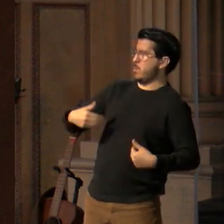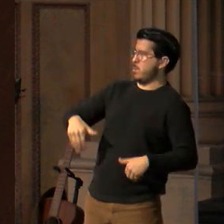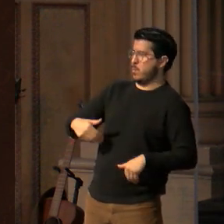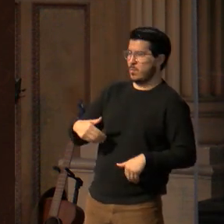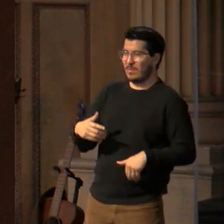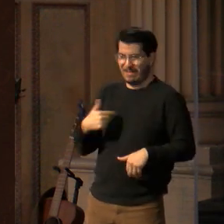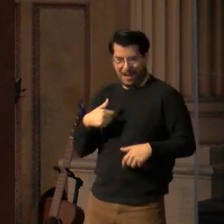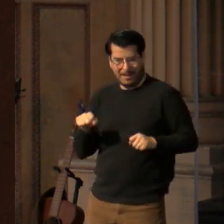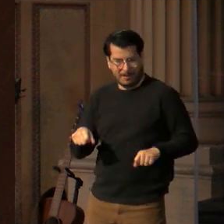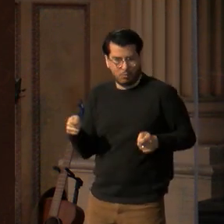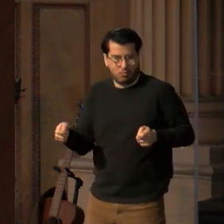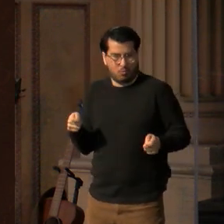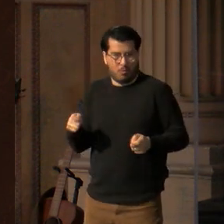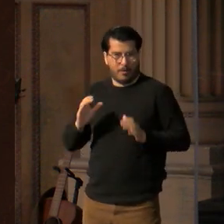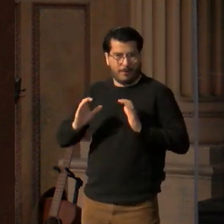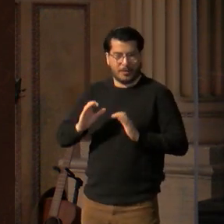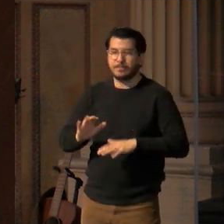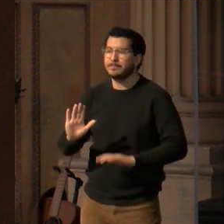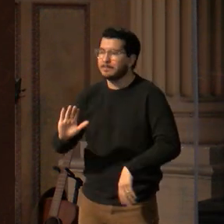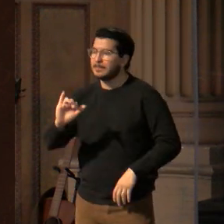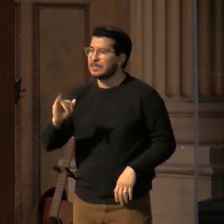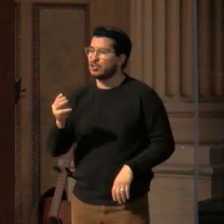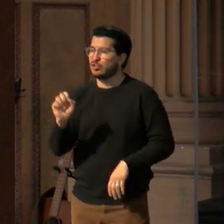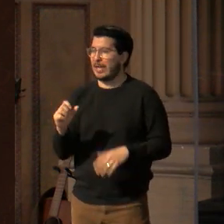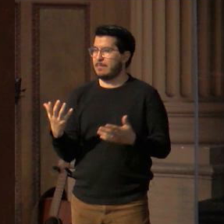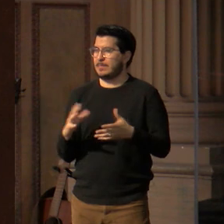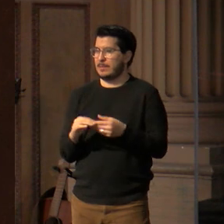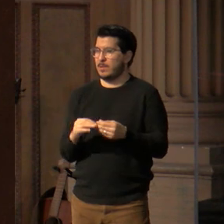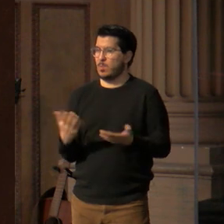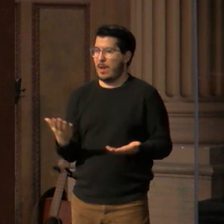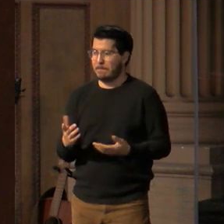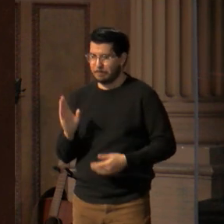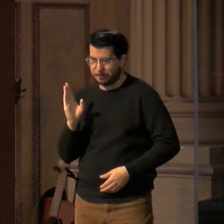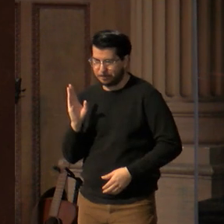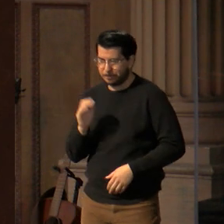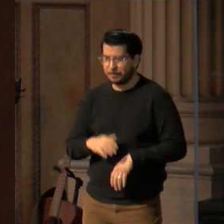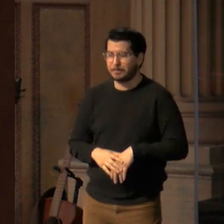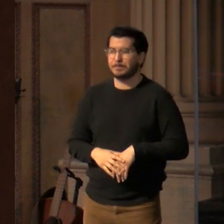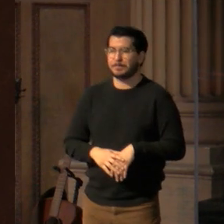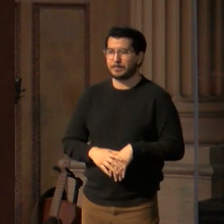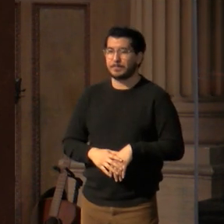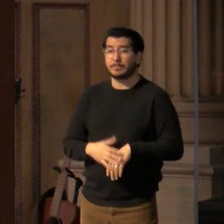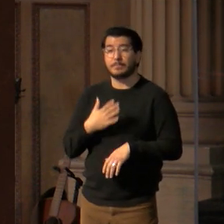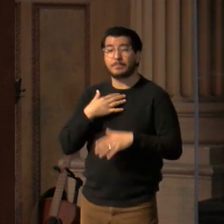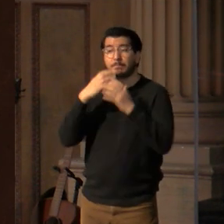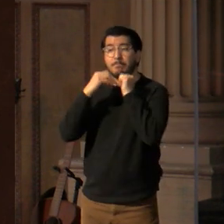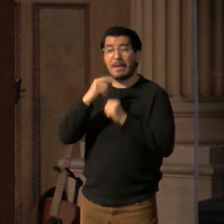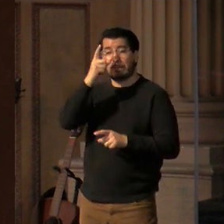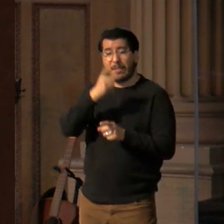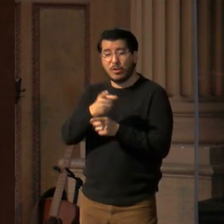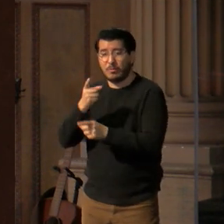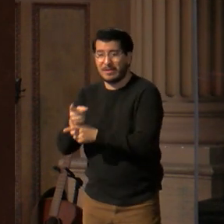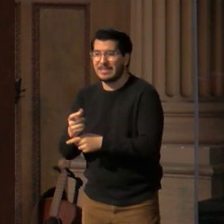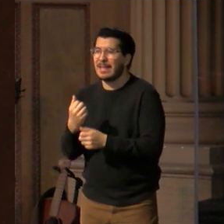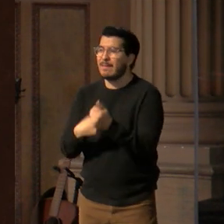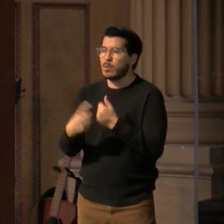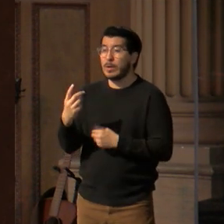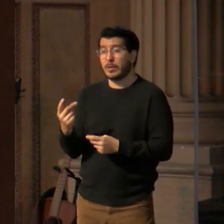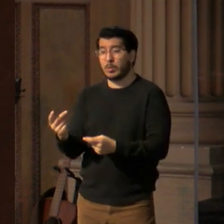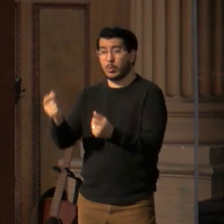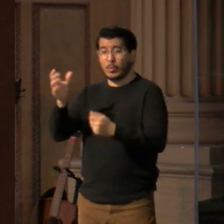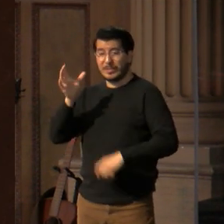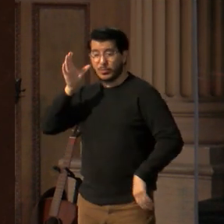But listen to what James says in James 1.19. He says, know this, my beloved brothers, let every person be quick to hear,